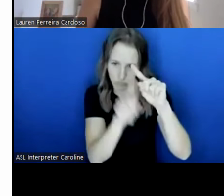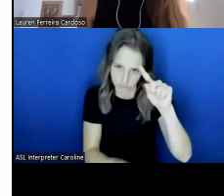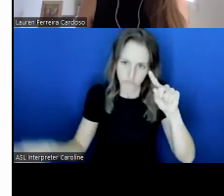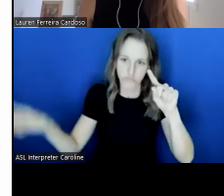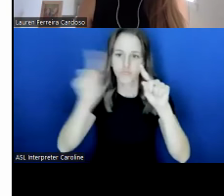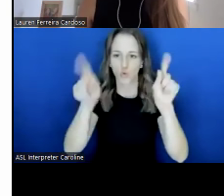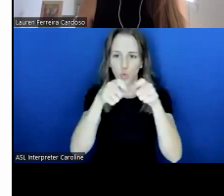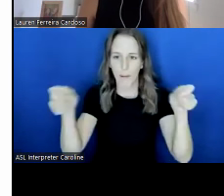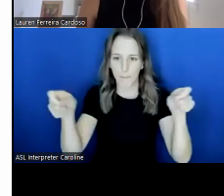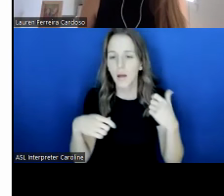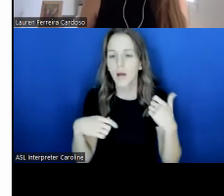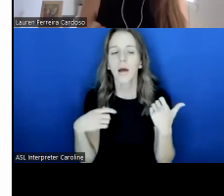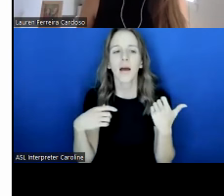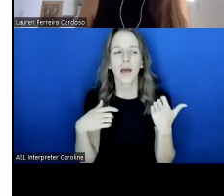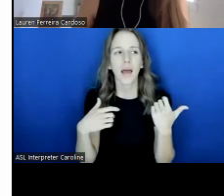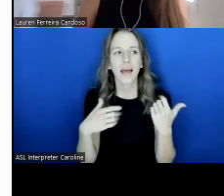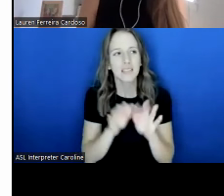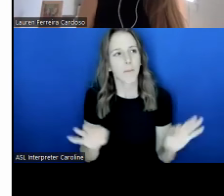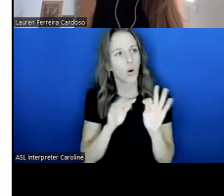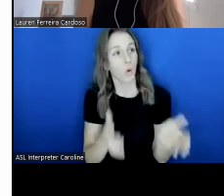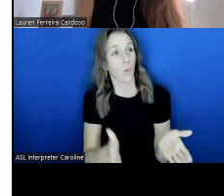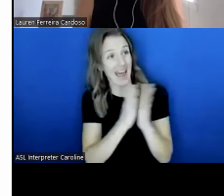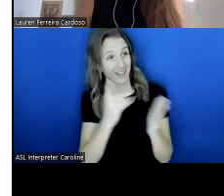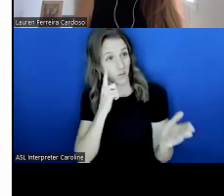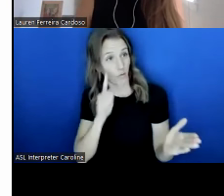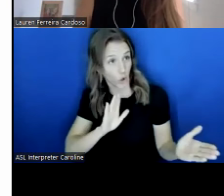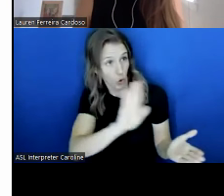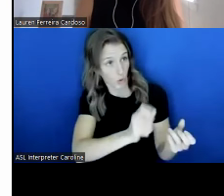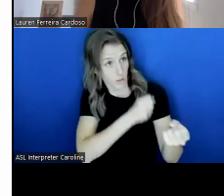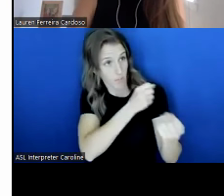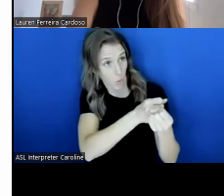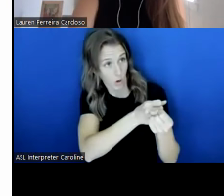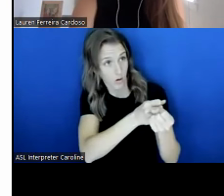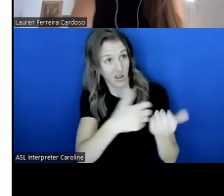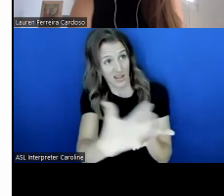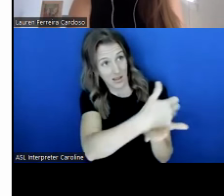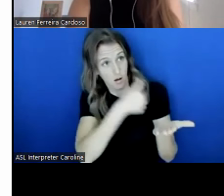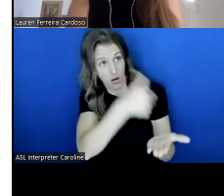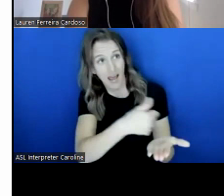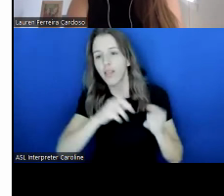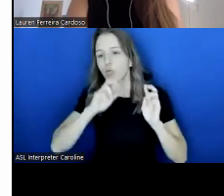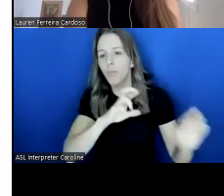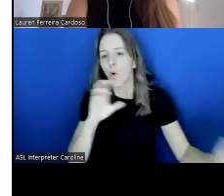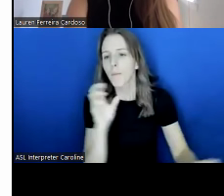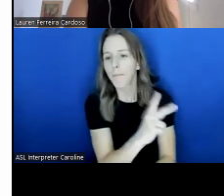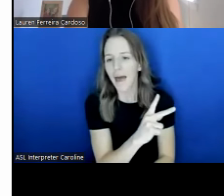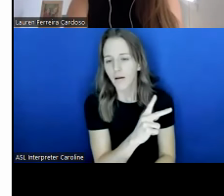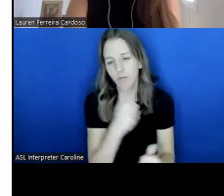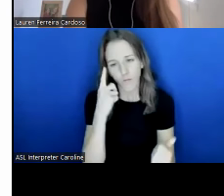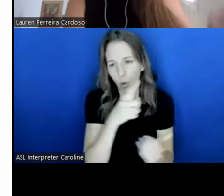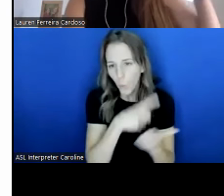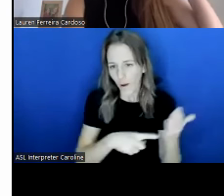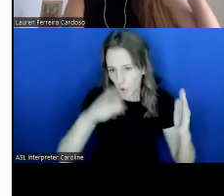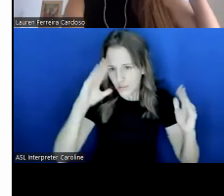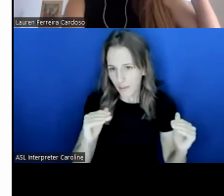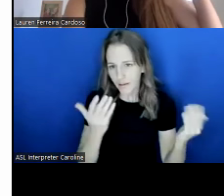ask for folks to support this work and then report back to them with what they're expecting to see. So these are some of the things that are on our mind